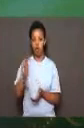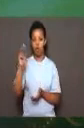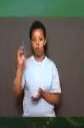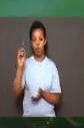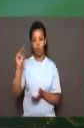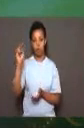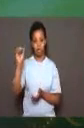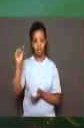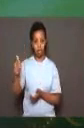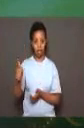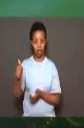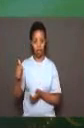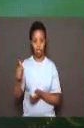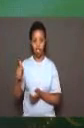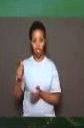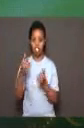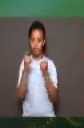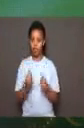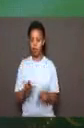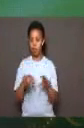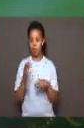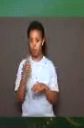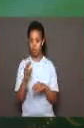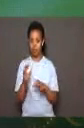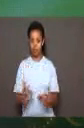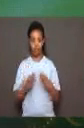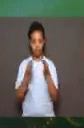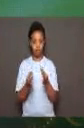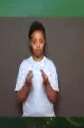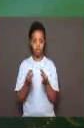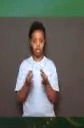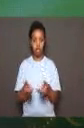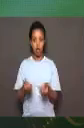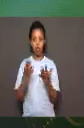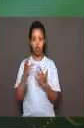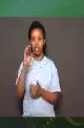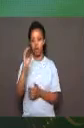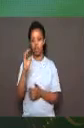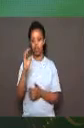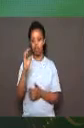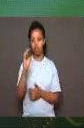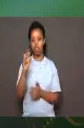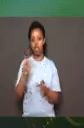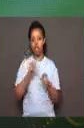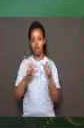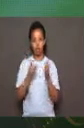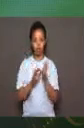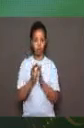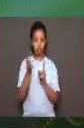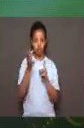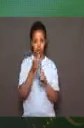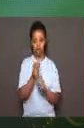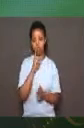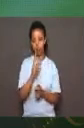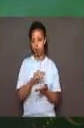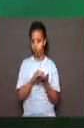Monosaccharides are categorized by the number of carbon atoms that are present in a